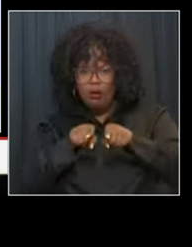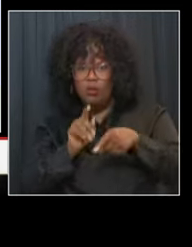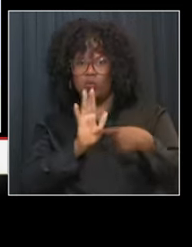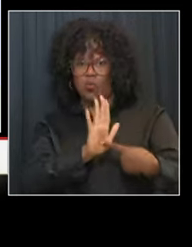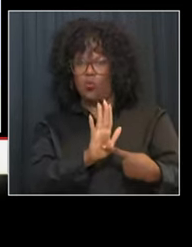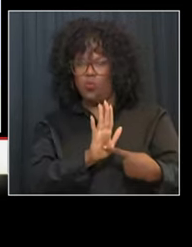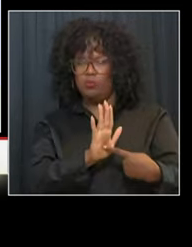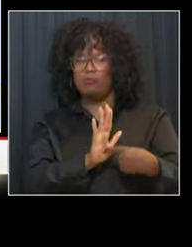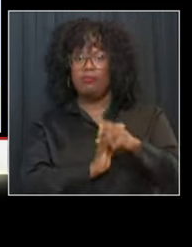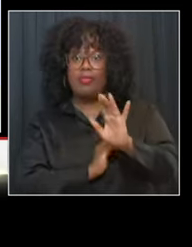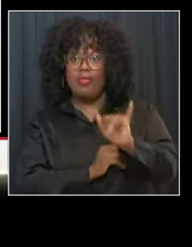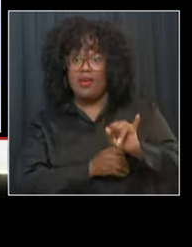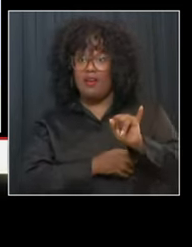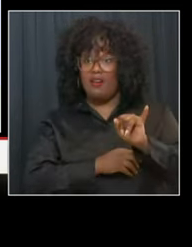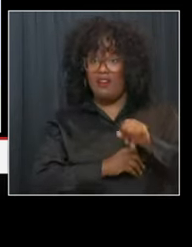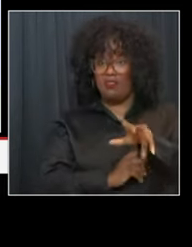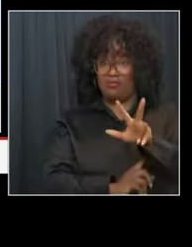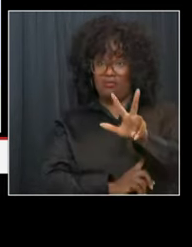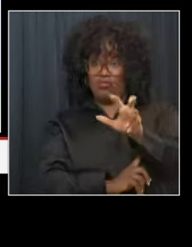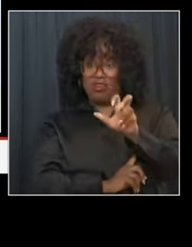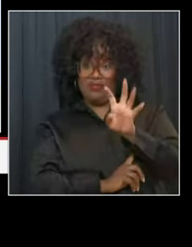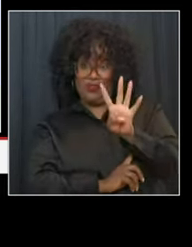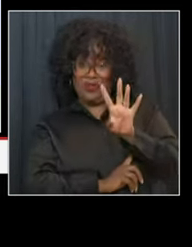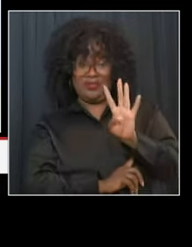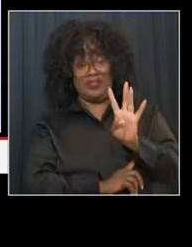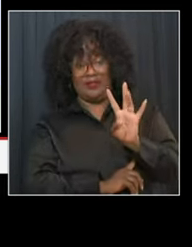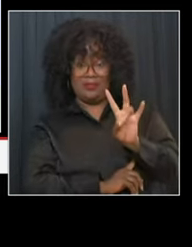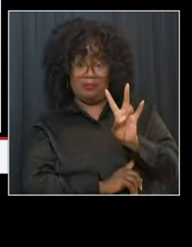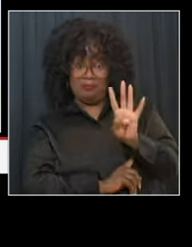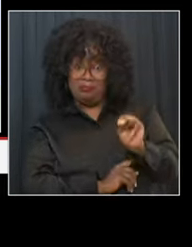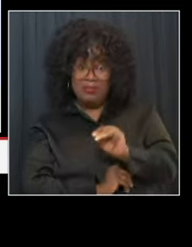to $347 million